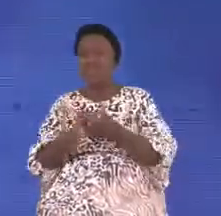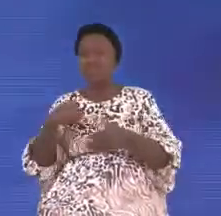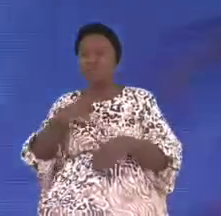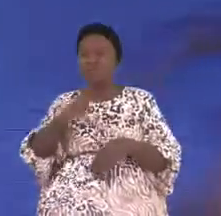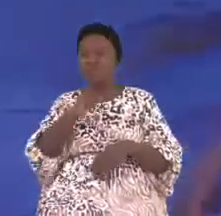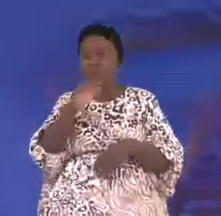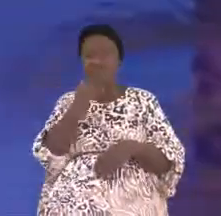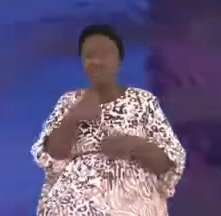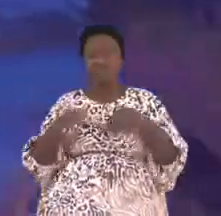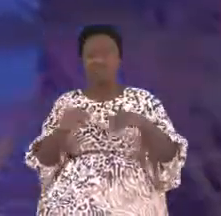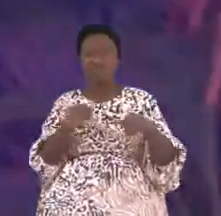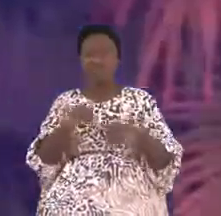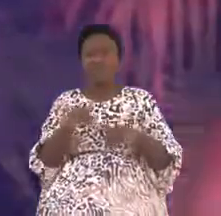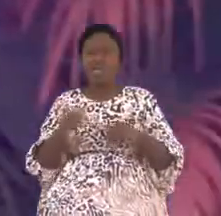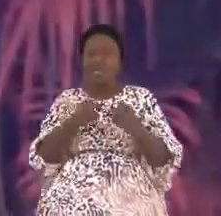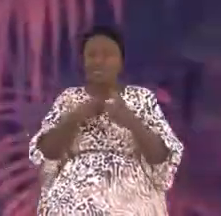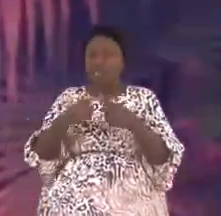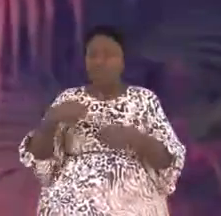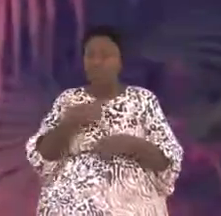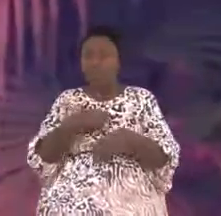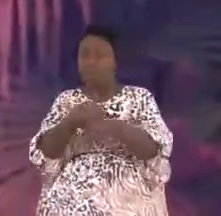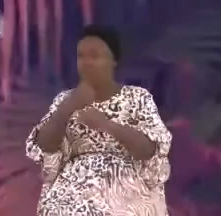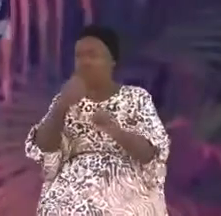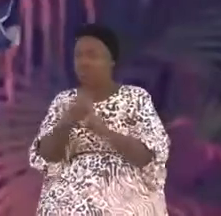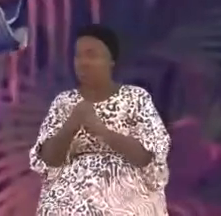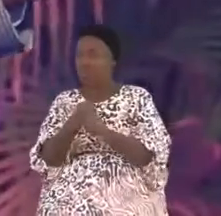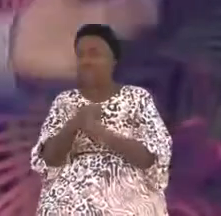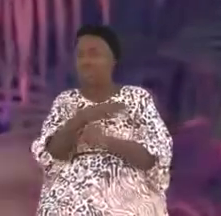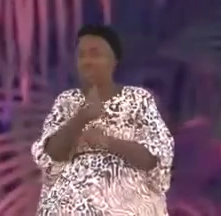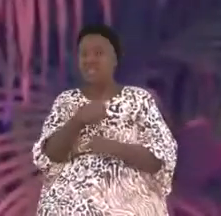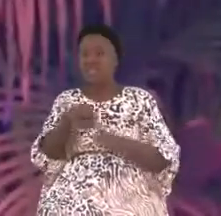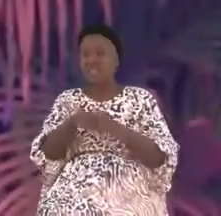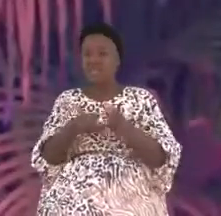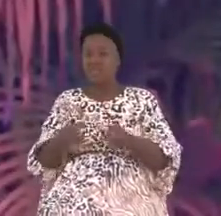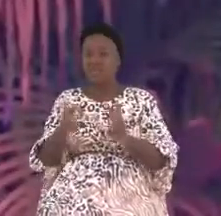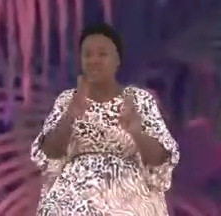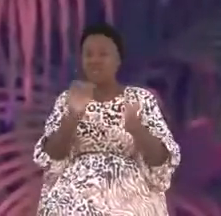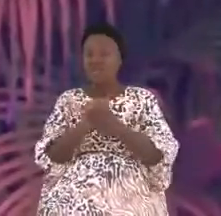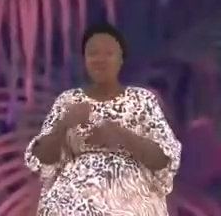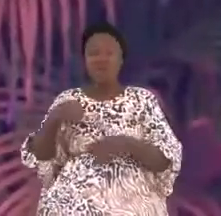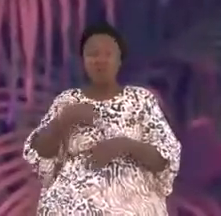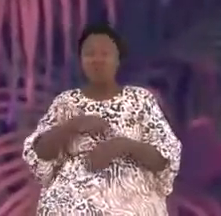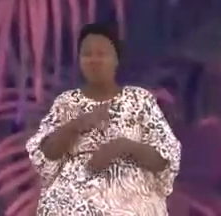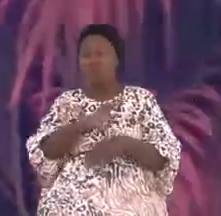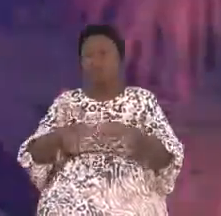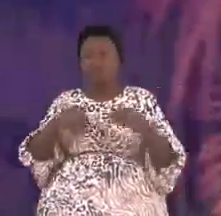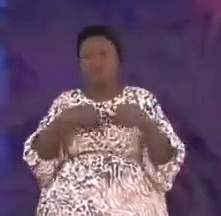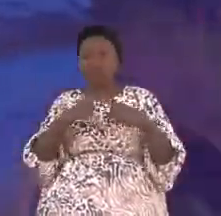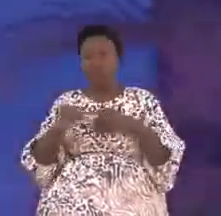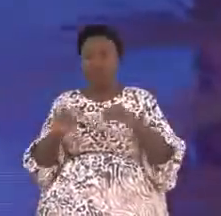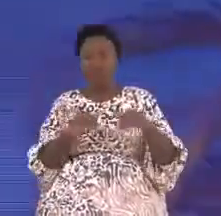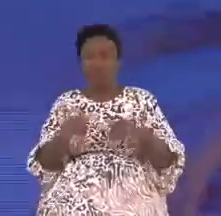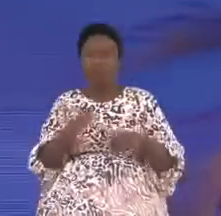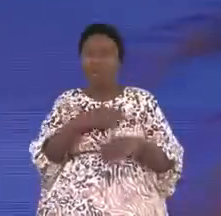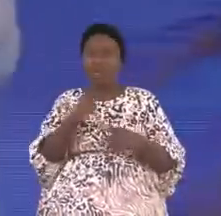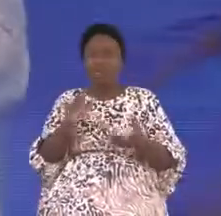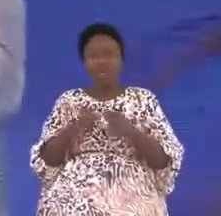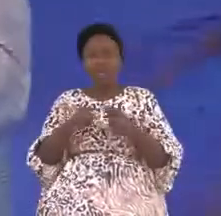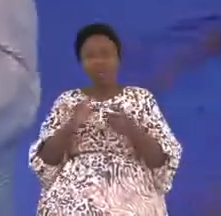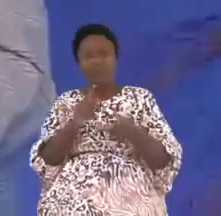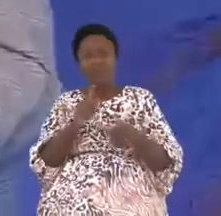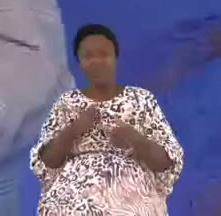have done that we lived in a way where she don't have live i'm discouraged there's no